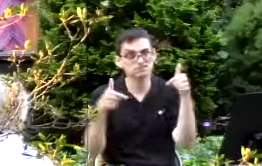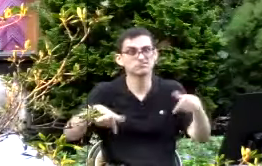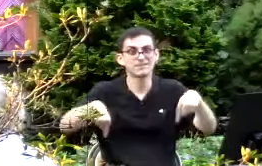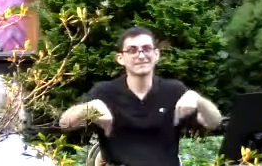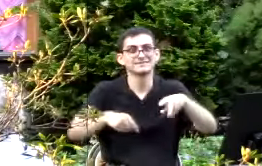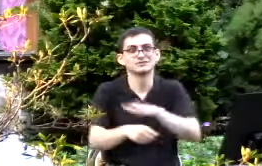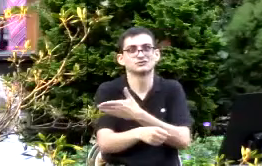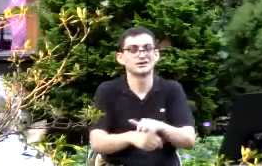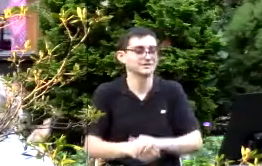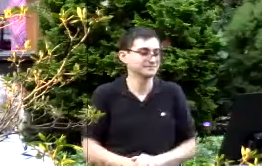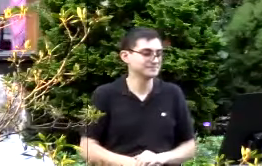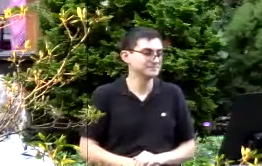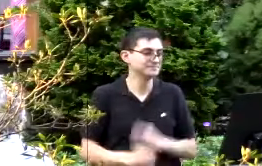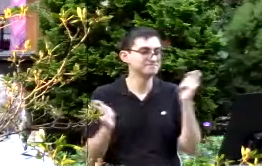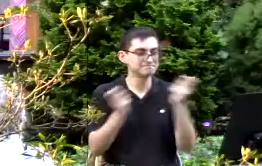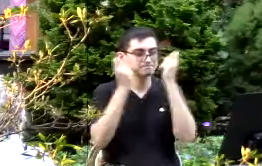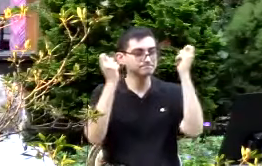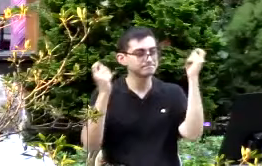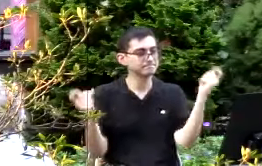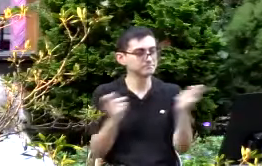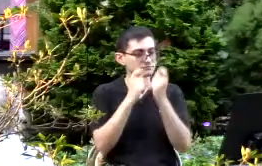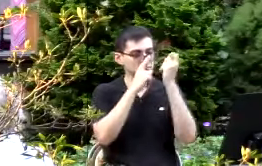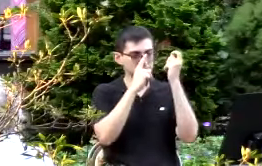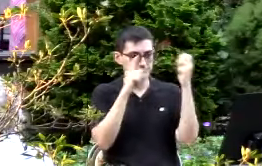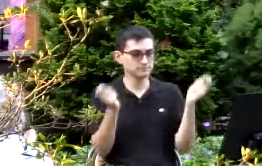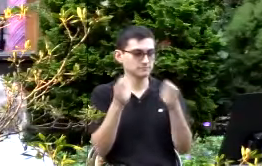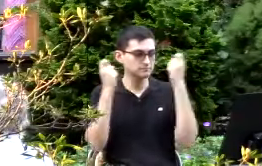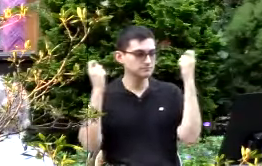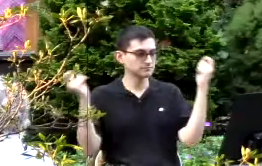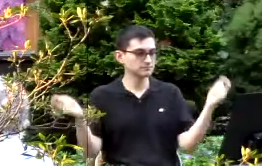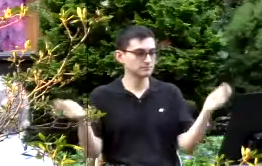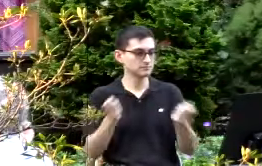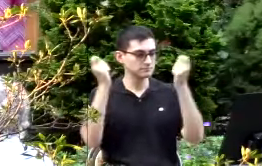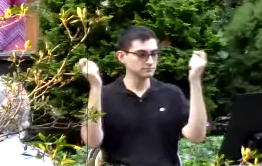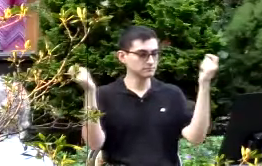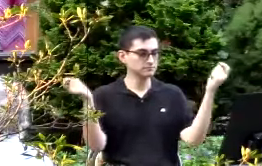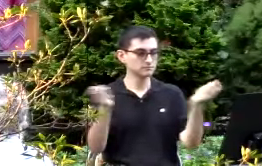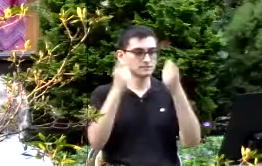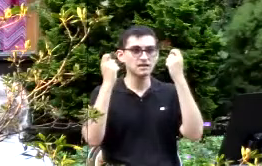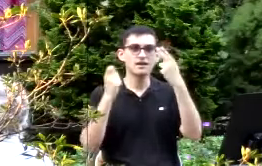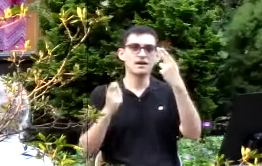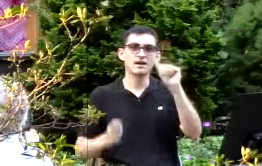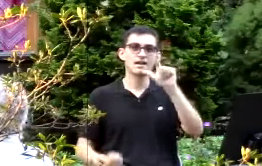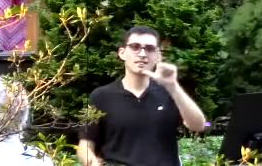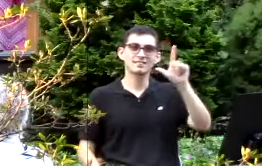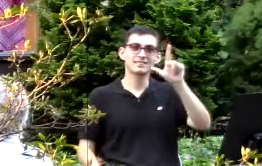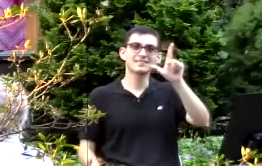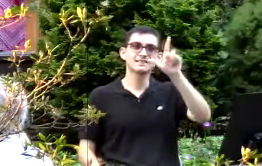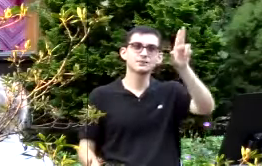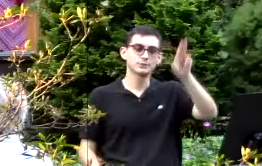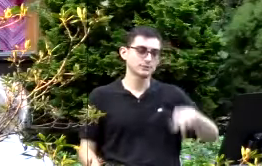Hallelujah, hallelujah, hallelujah, hallelujah, hallelujah, hallelujah, hallelujah,